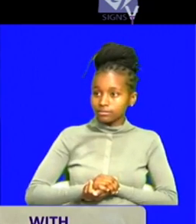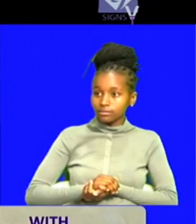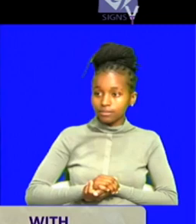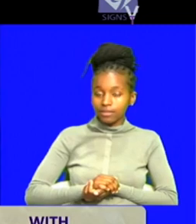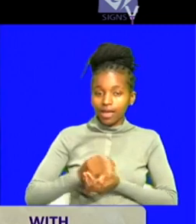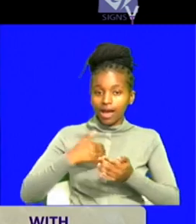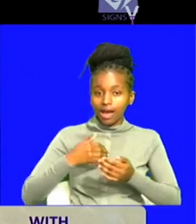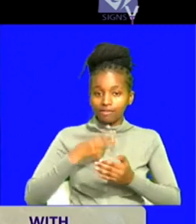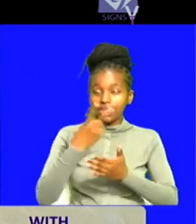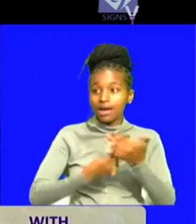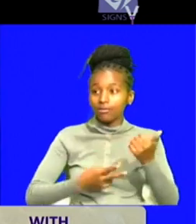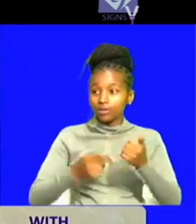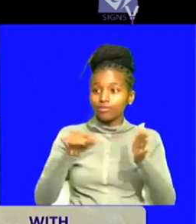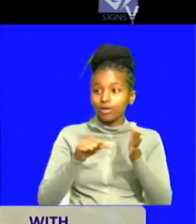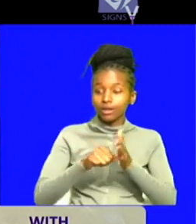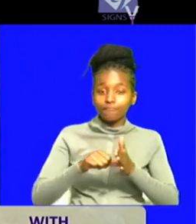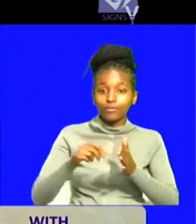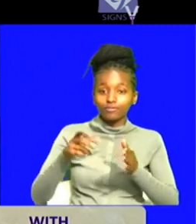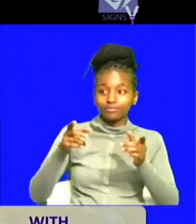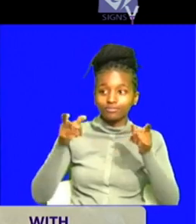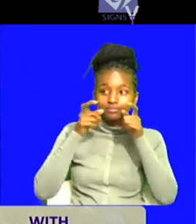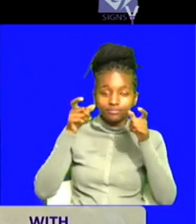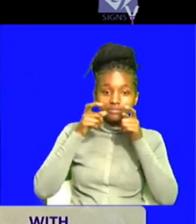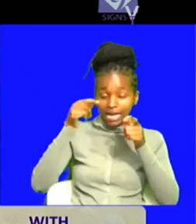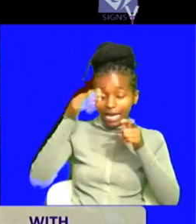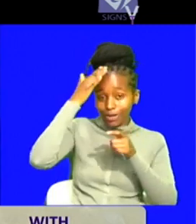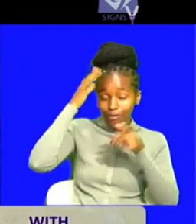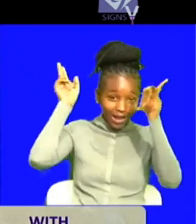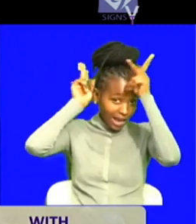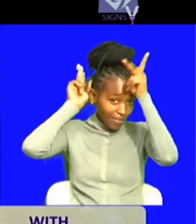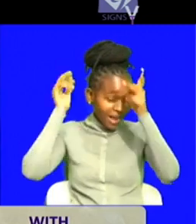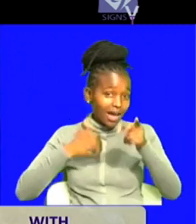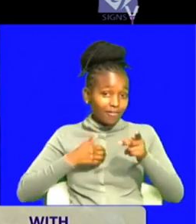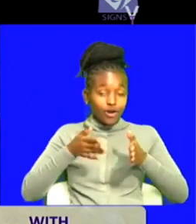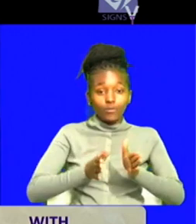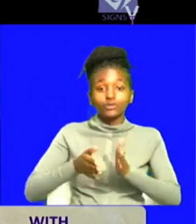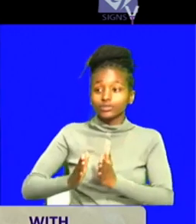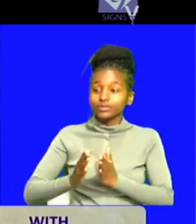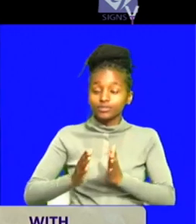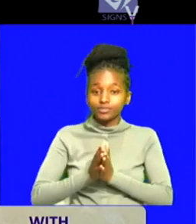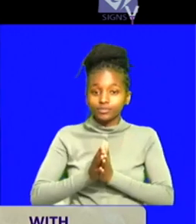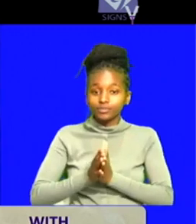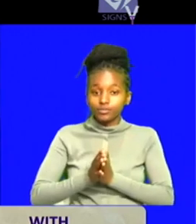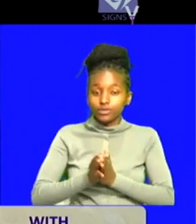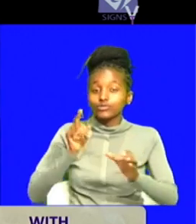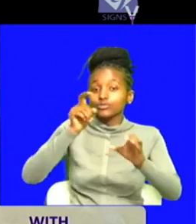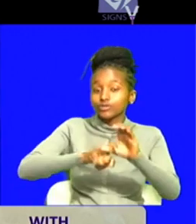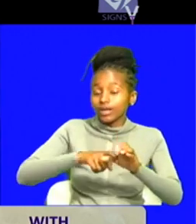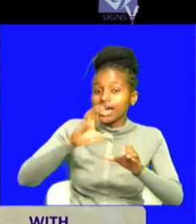for Tusker FC. But then again, Kakamega Homeboyz, on the other hand, they have a chance to to get a place in the